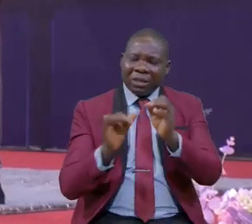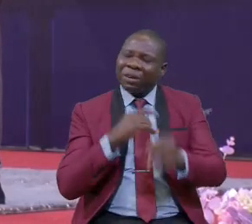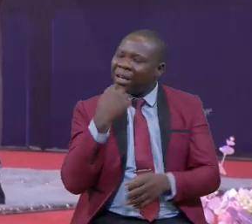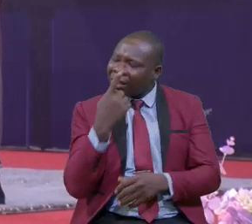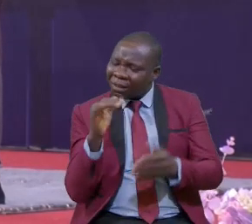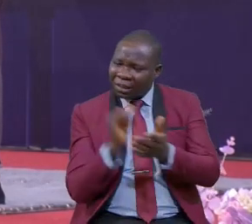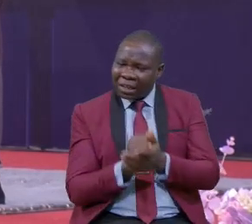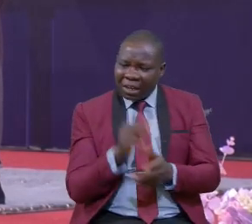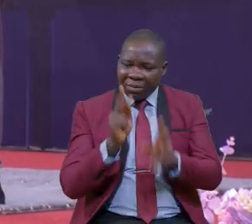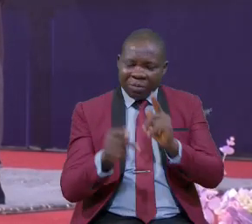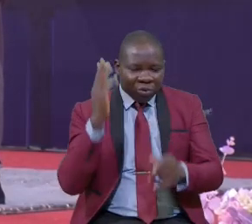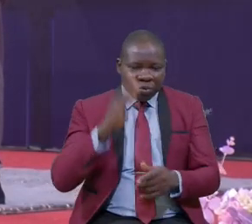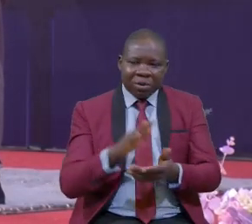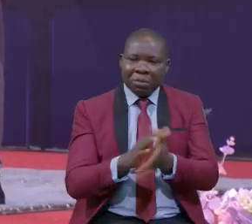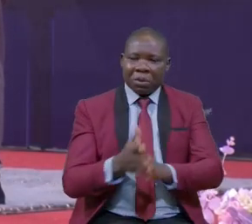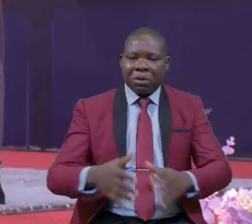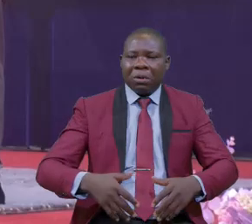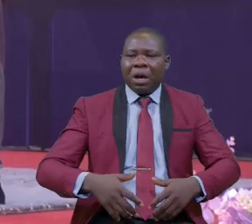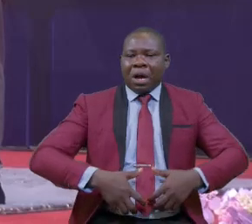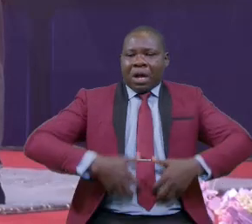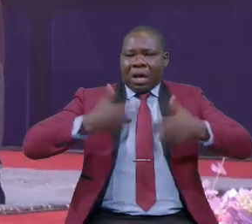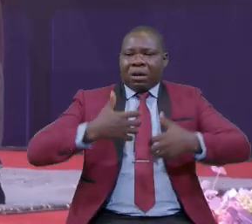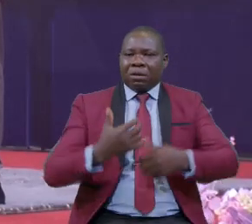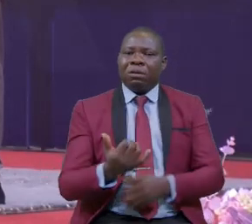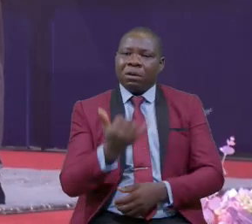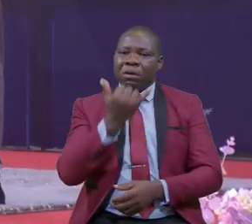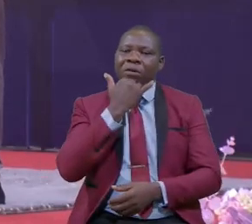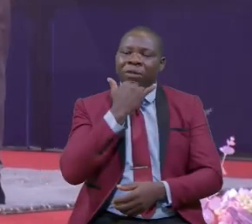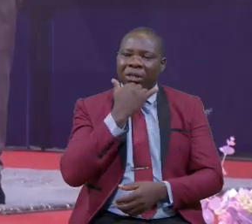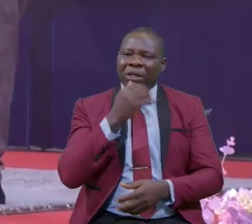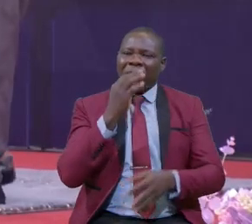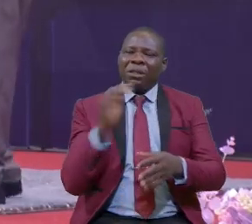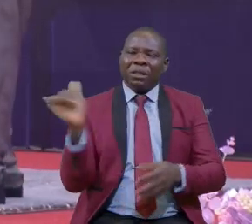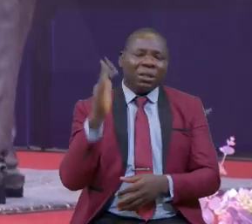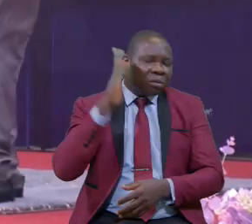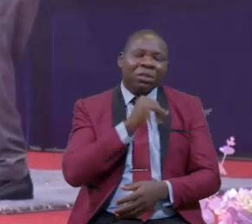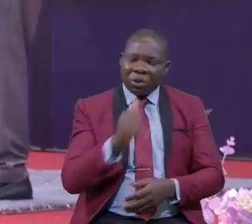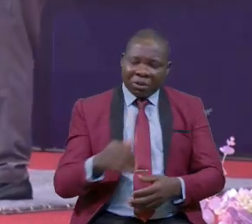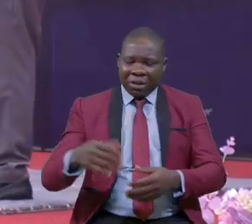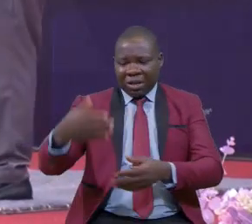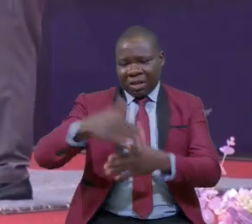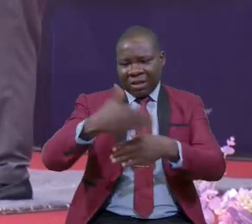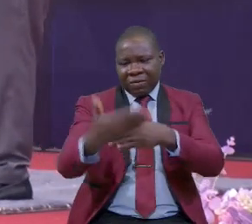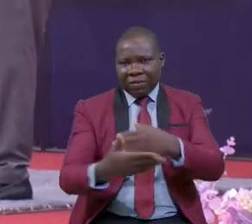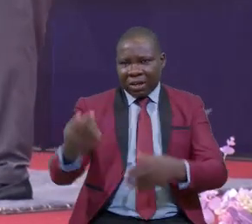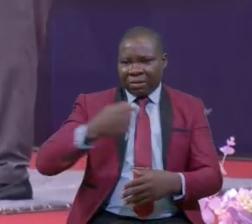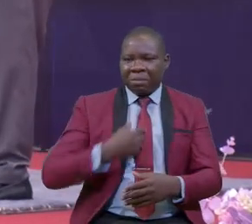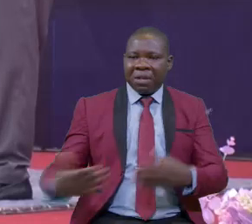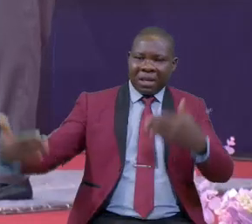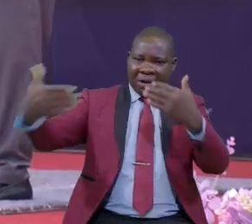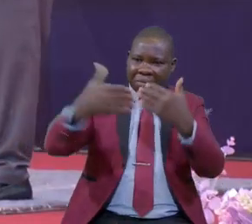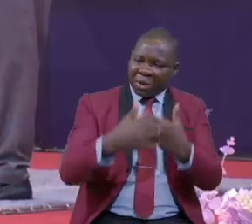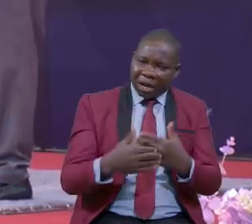not invite me back? He's not an evangelist. He's preaching for himself. He